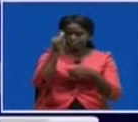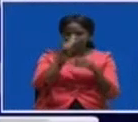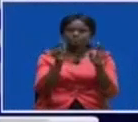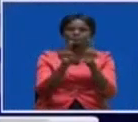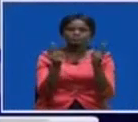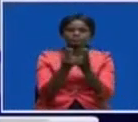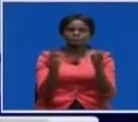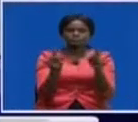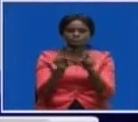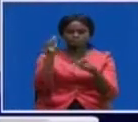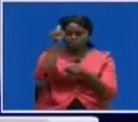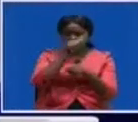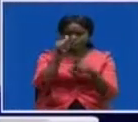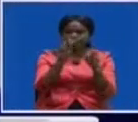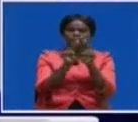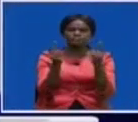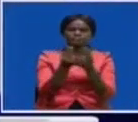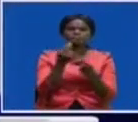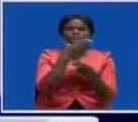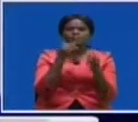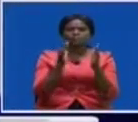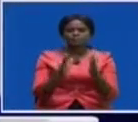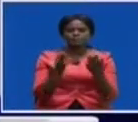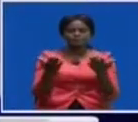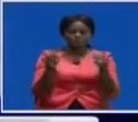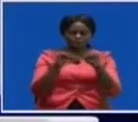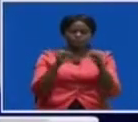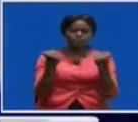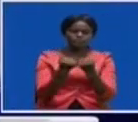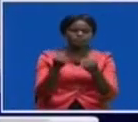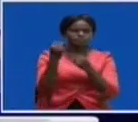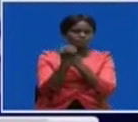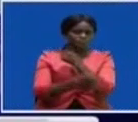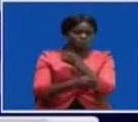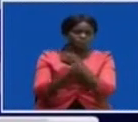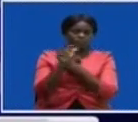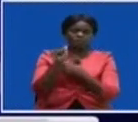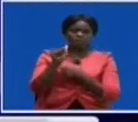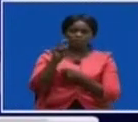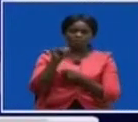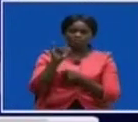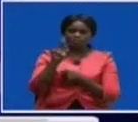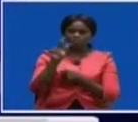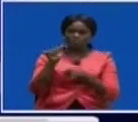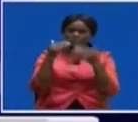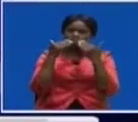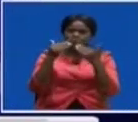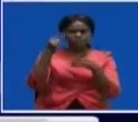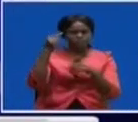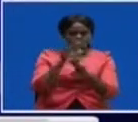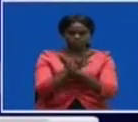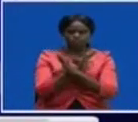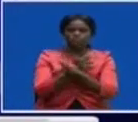Union. And African Union Commissioner for Social Affairs, Amira Efodil, commended Zambia